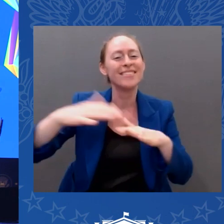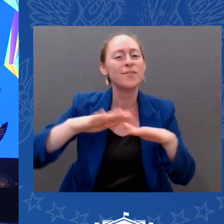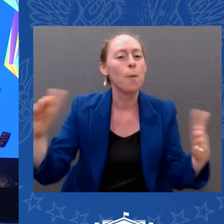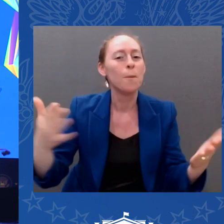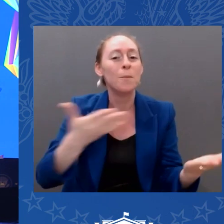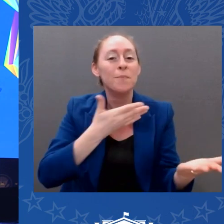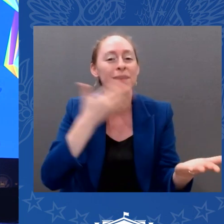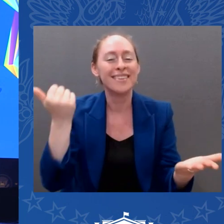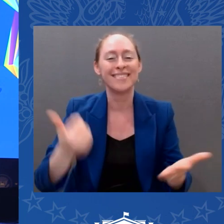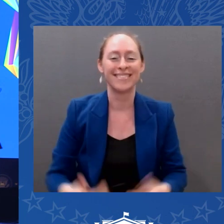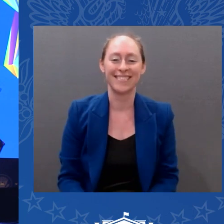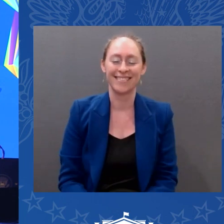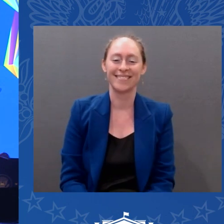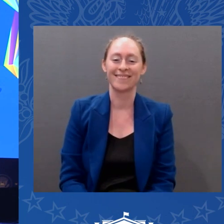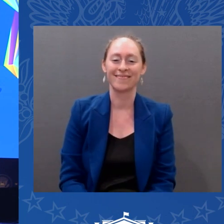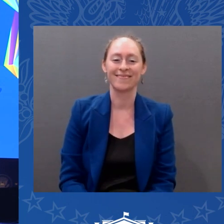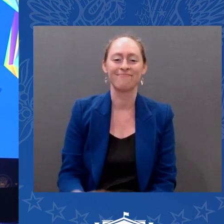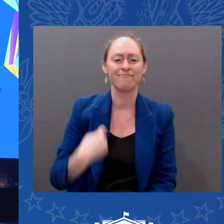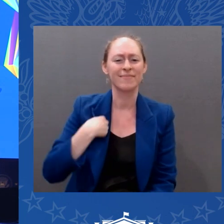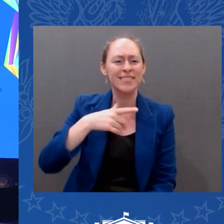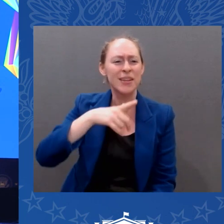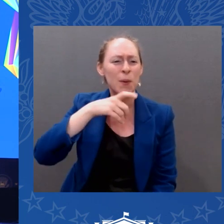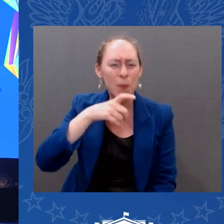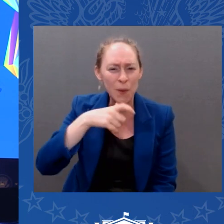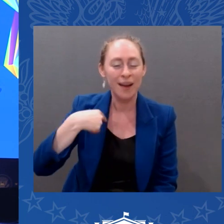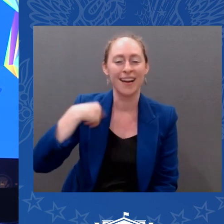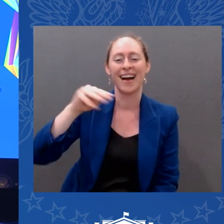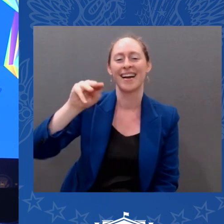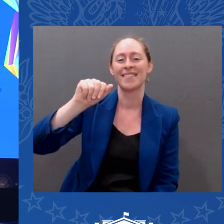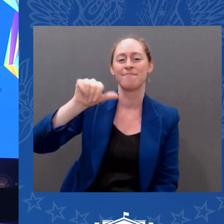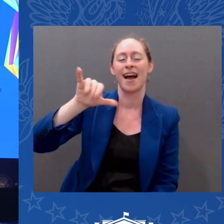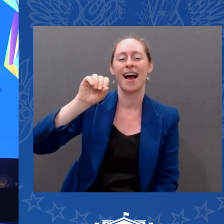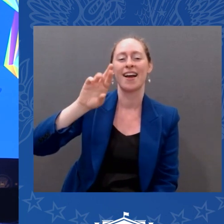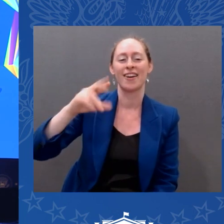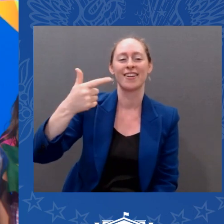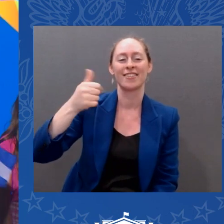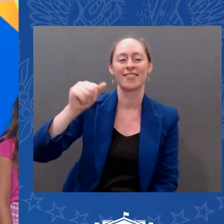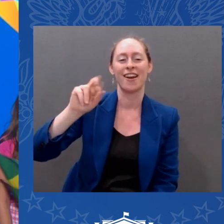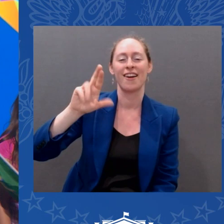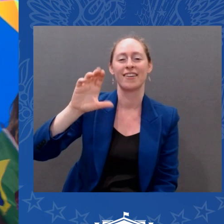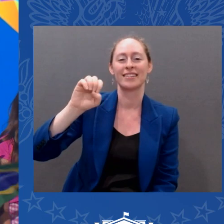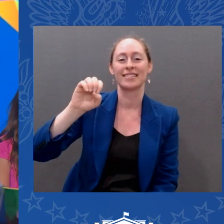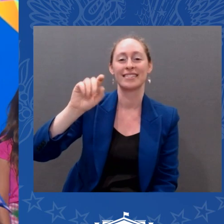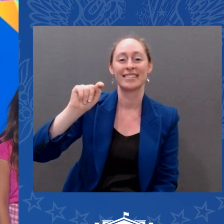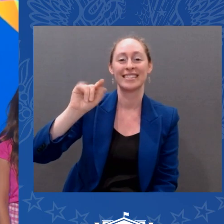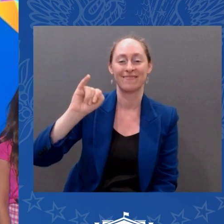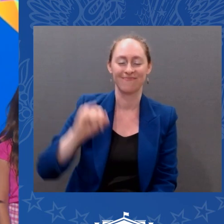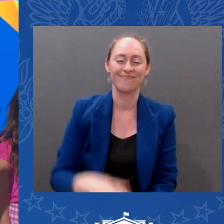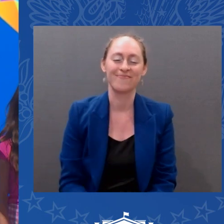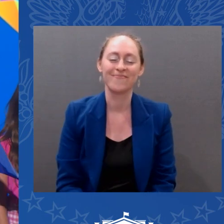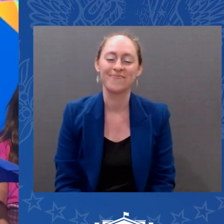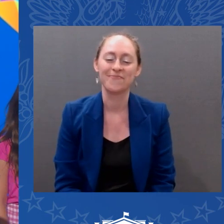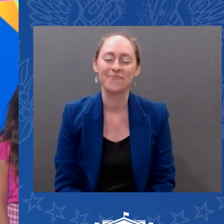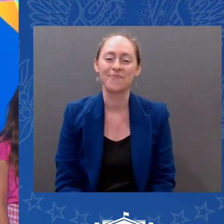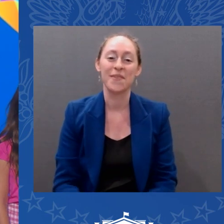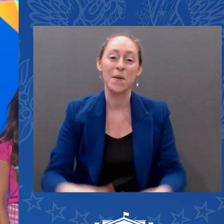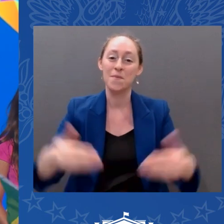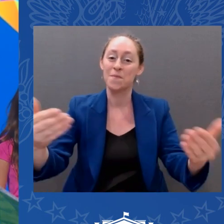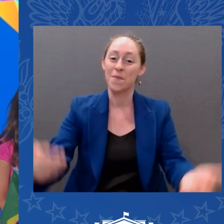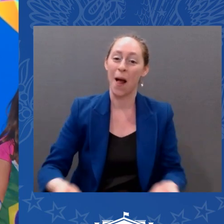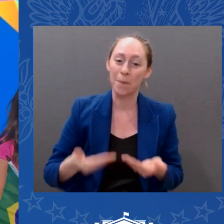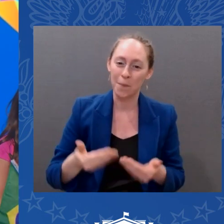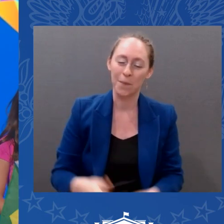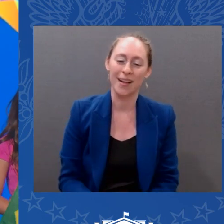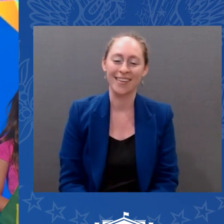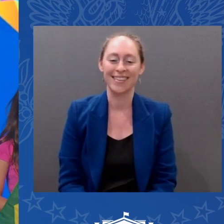honored to say welcome, bienvenidos, bienvenue, bienvenido to my